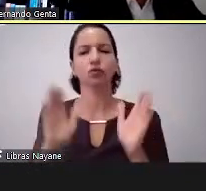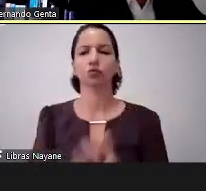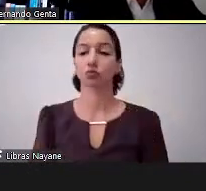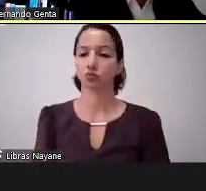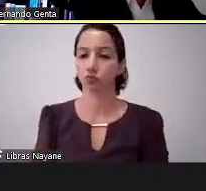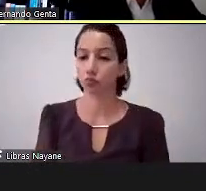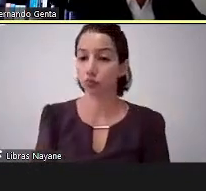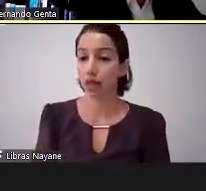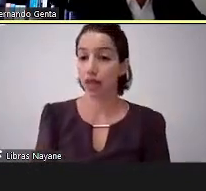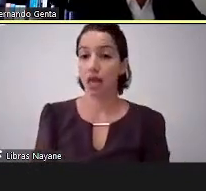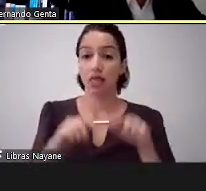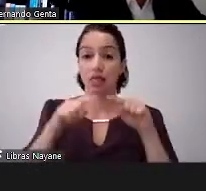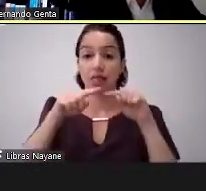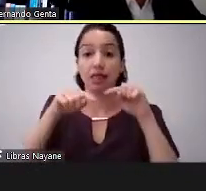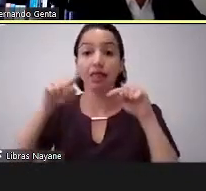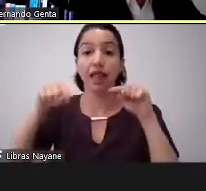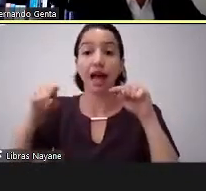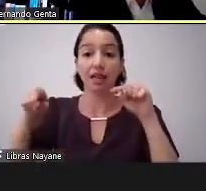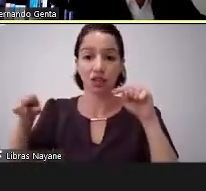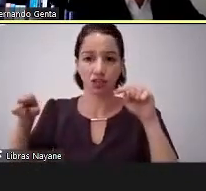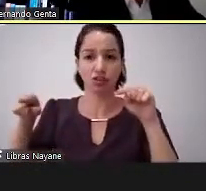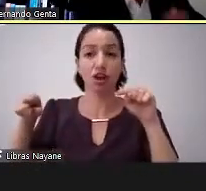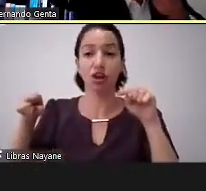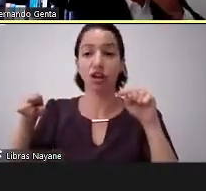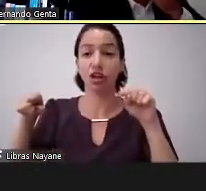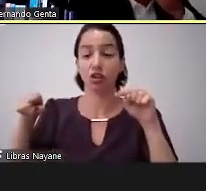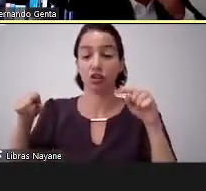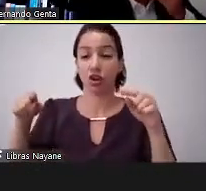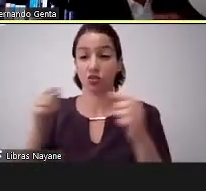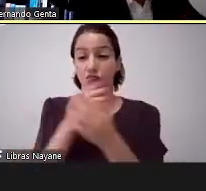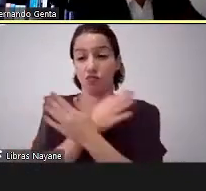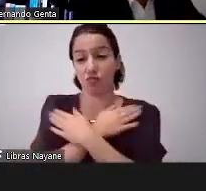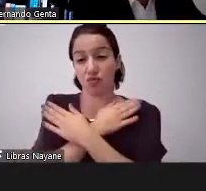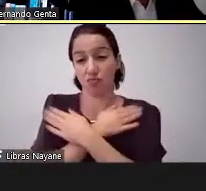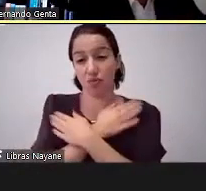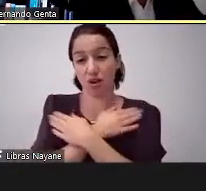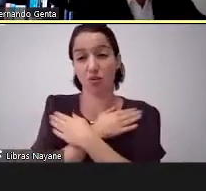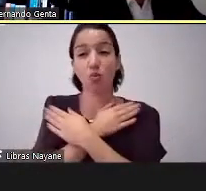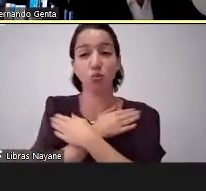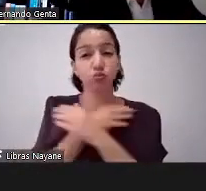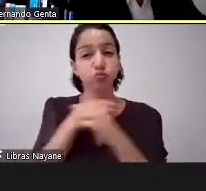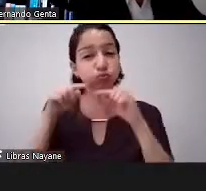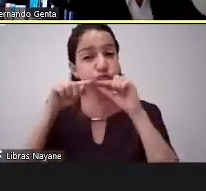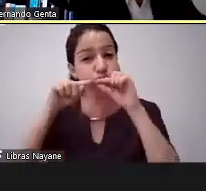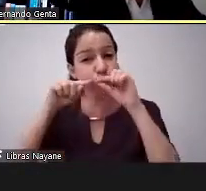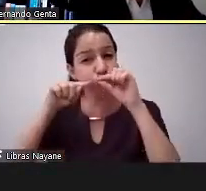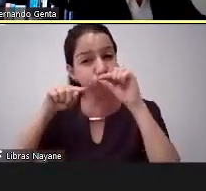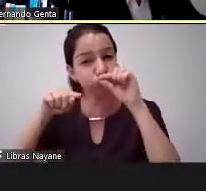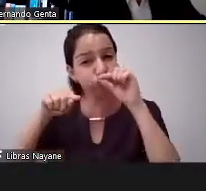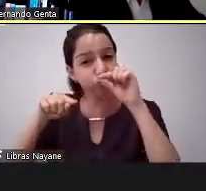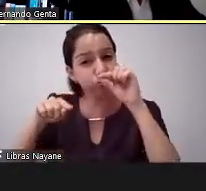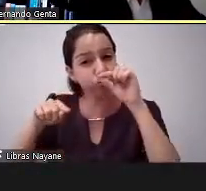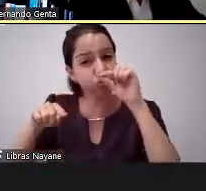recovery. Well, today this dropped. We do it monthly.